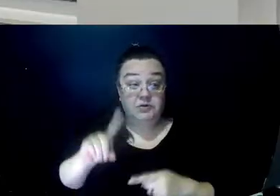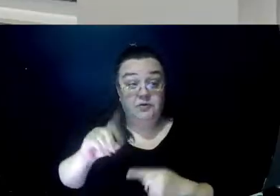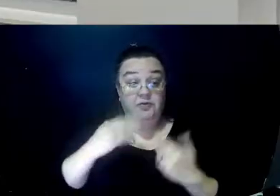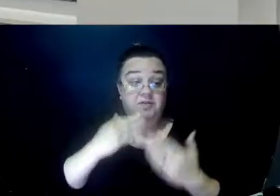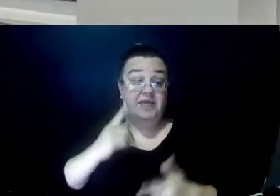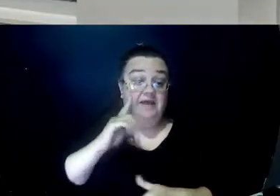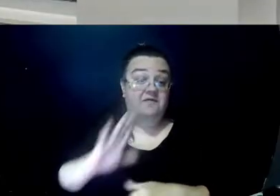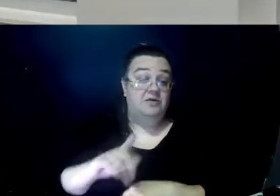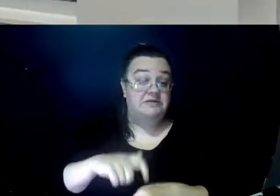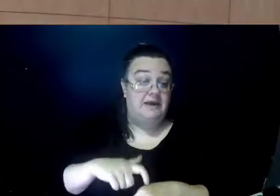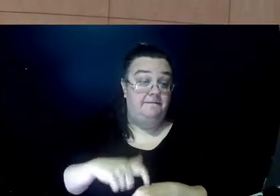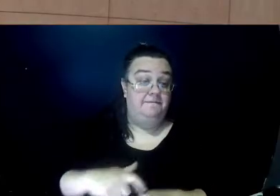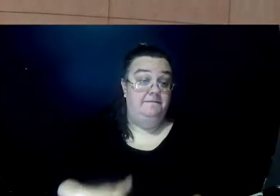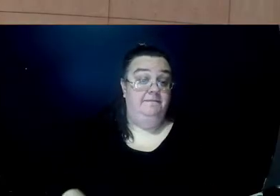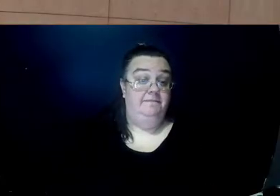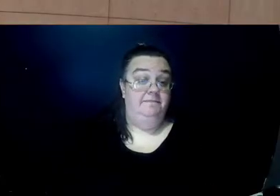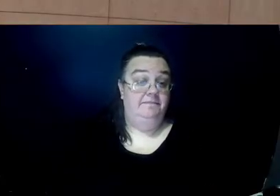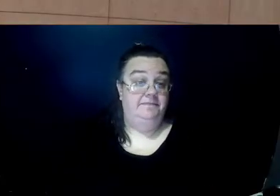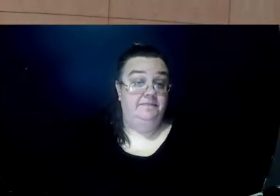time.